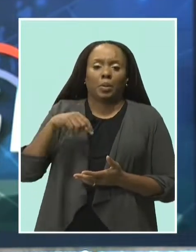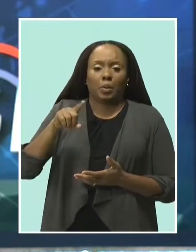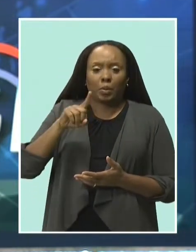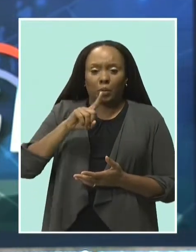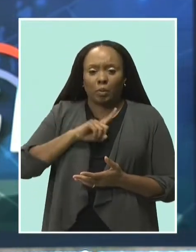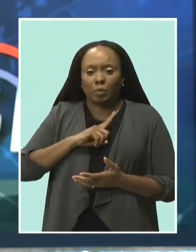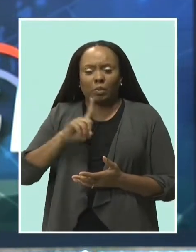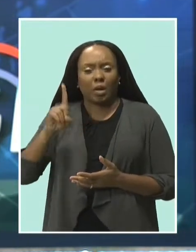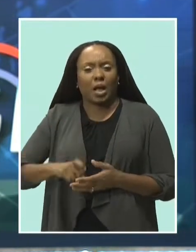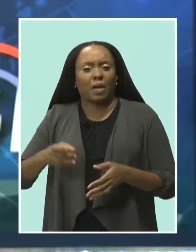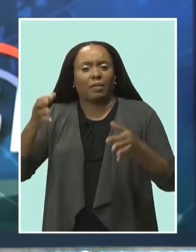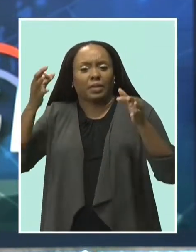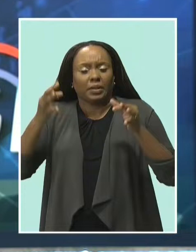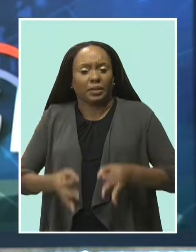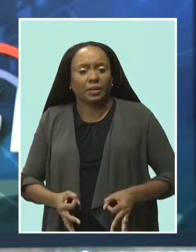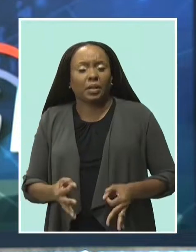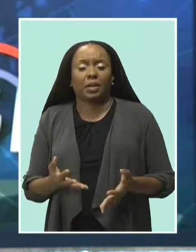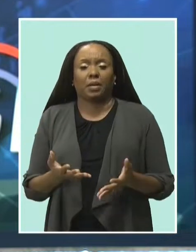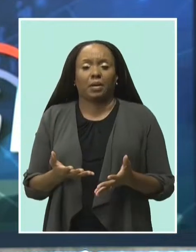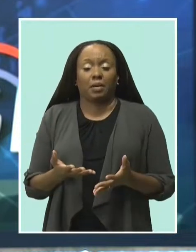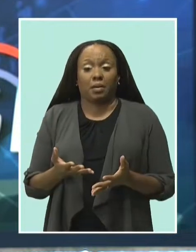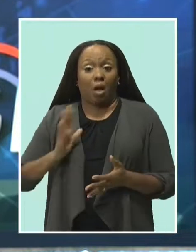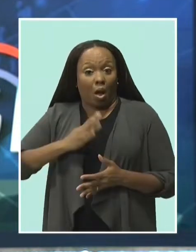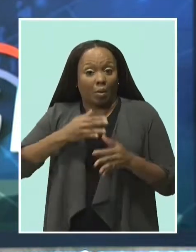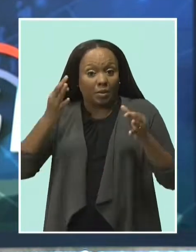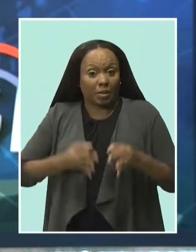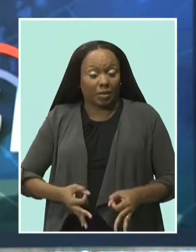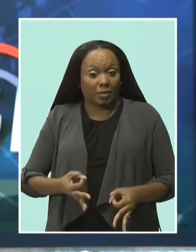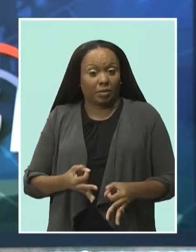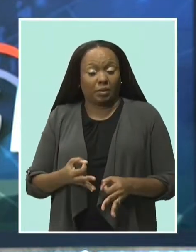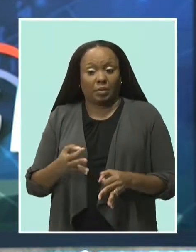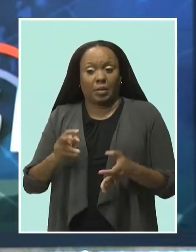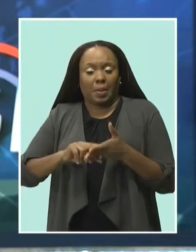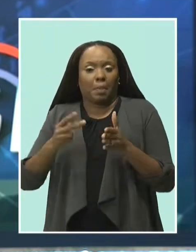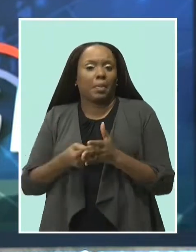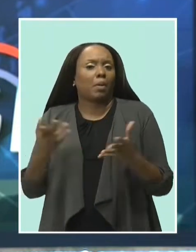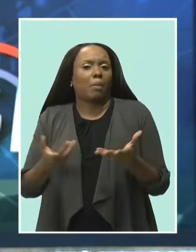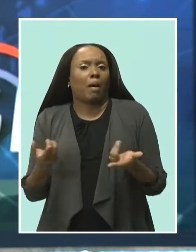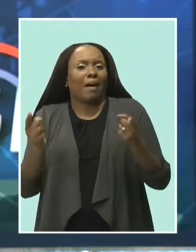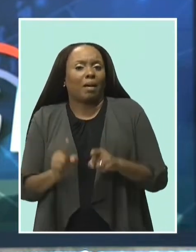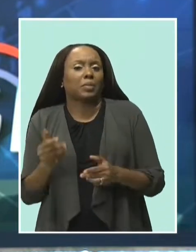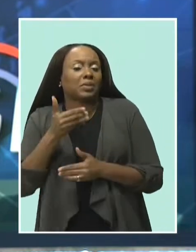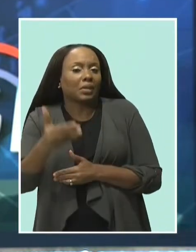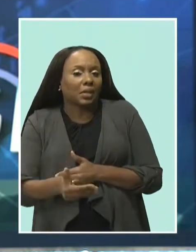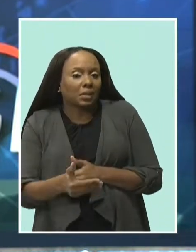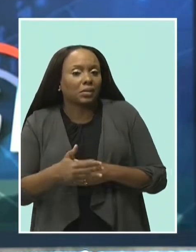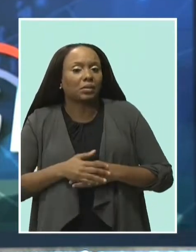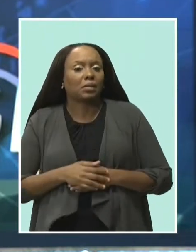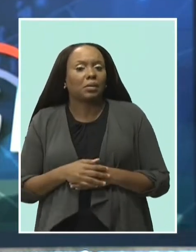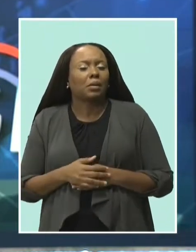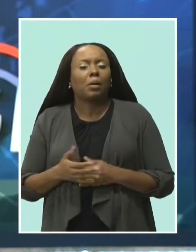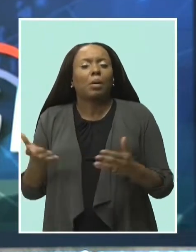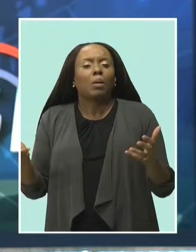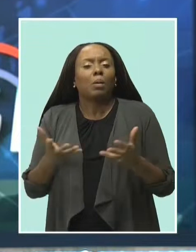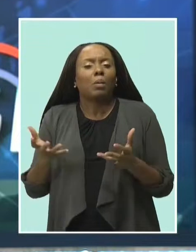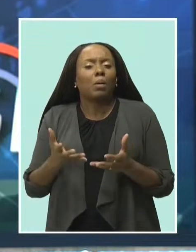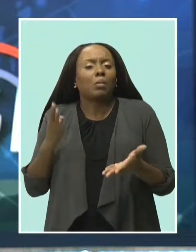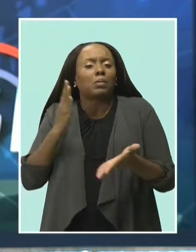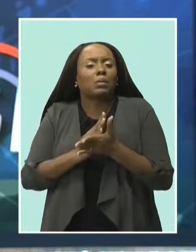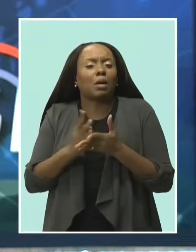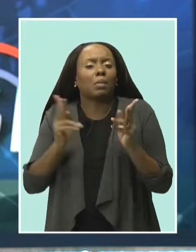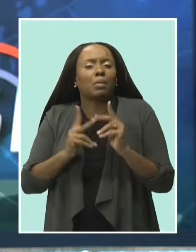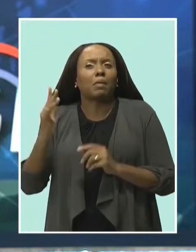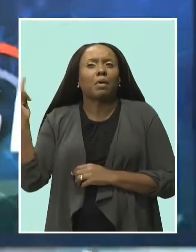actions its people take will determine what happens to them. Senator Cummins pointed to what would stop tourists from coming to